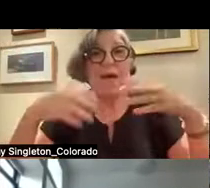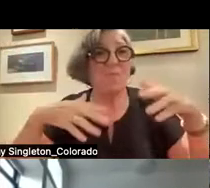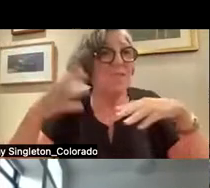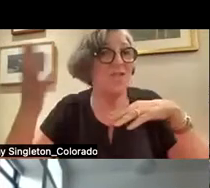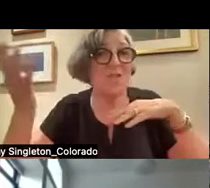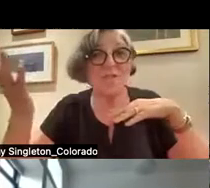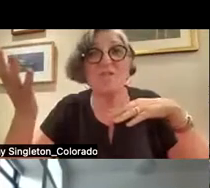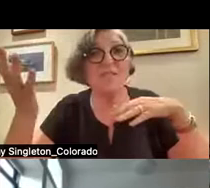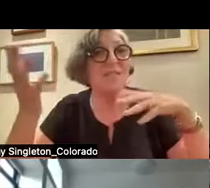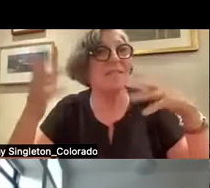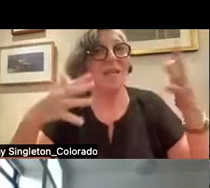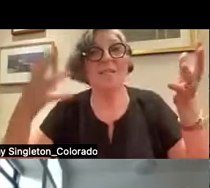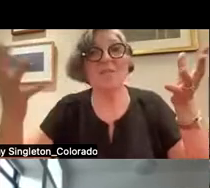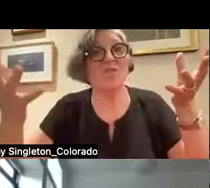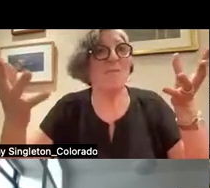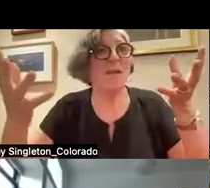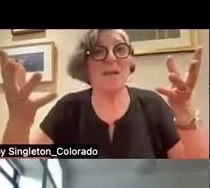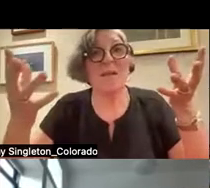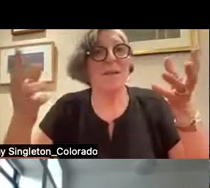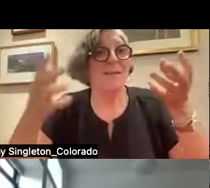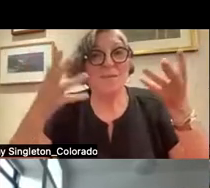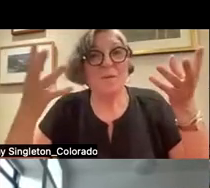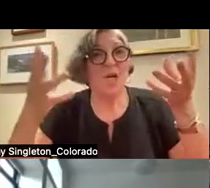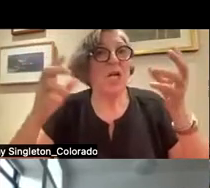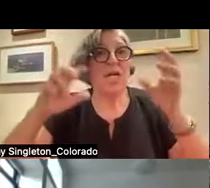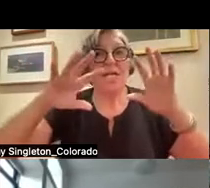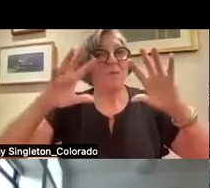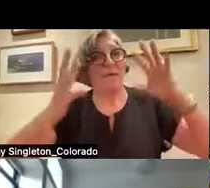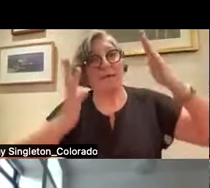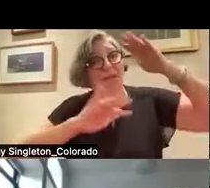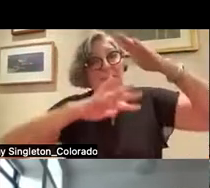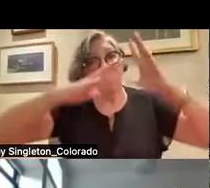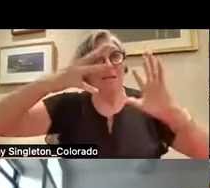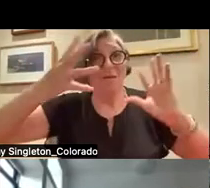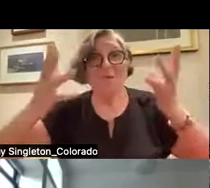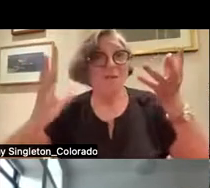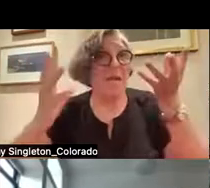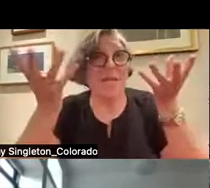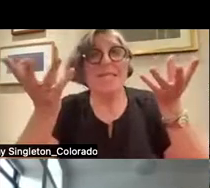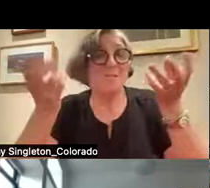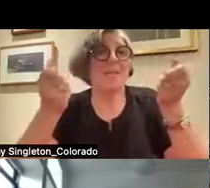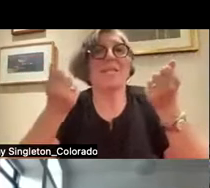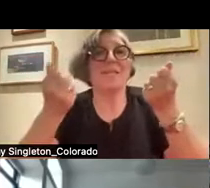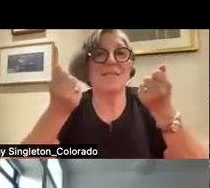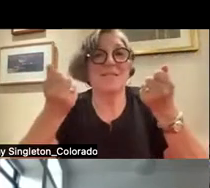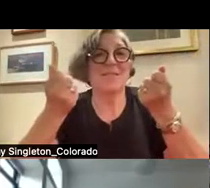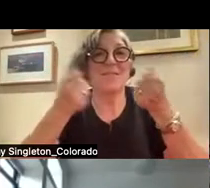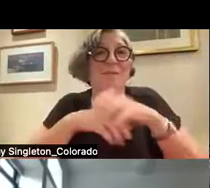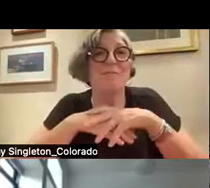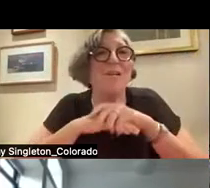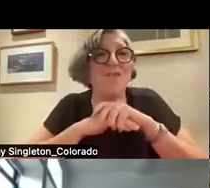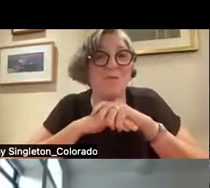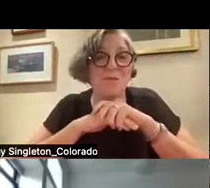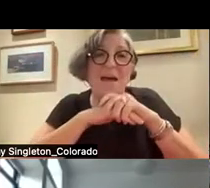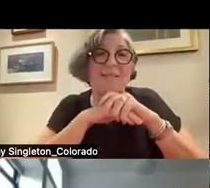observe mathematicians and physicists describing their work, they use their hands because it's just